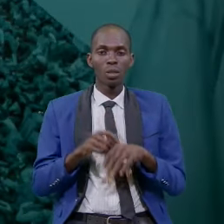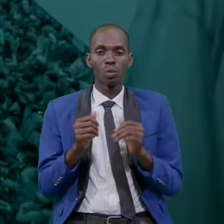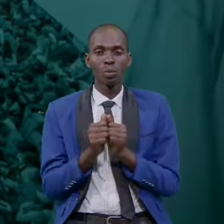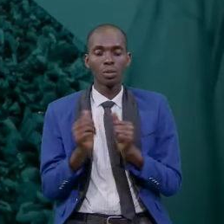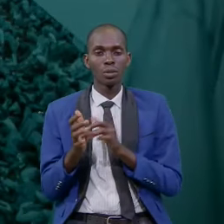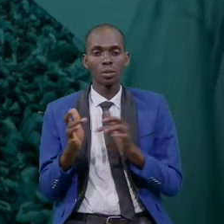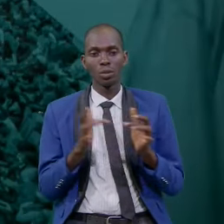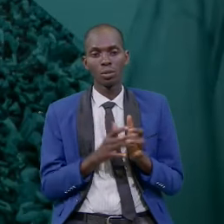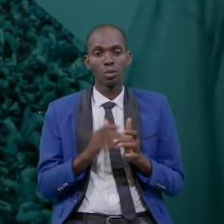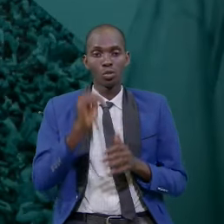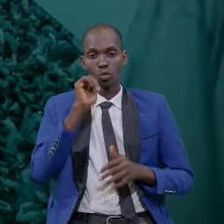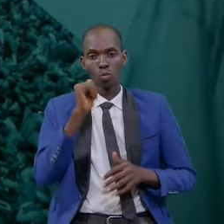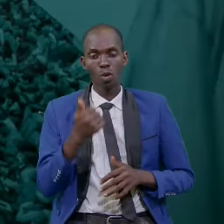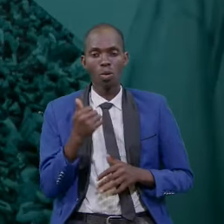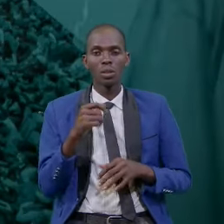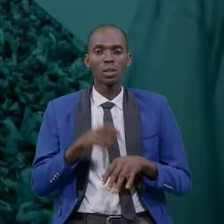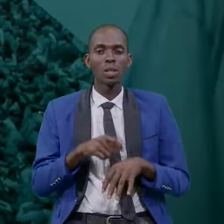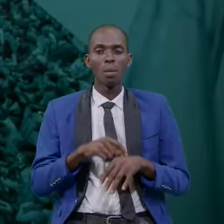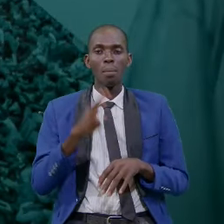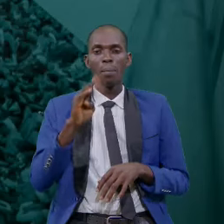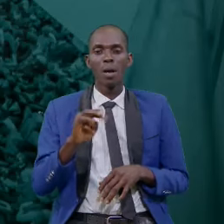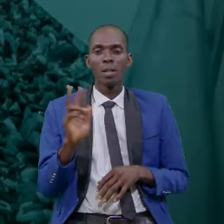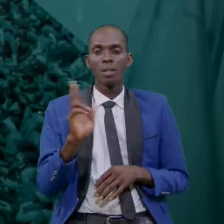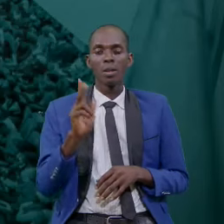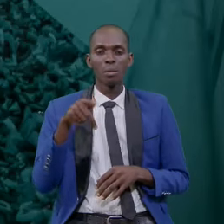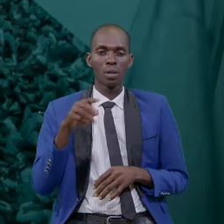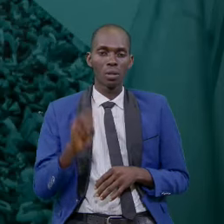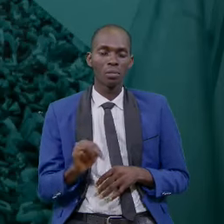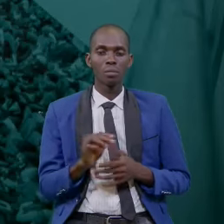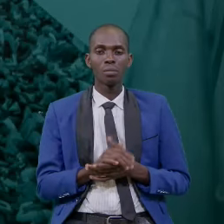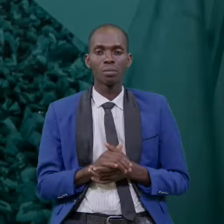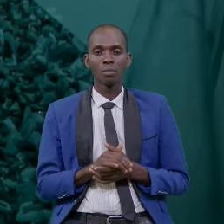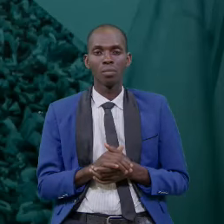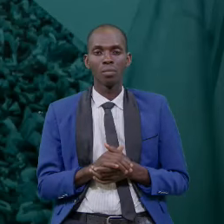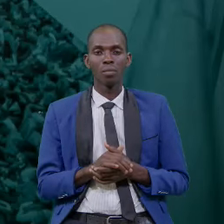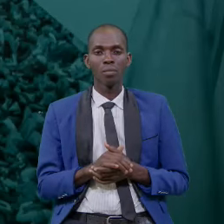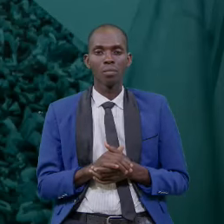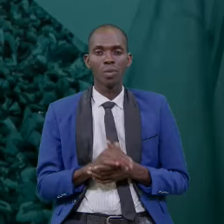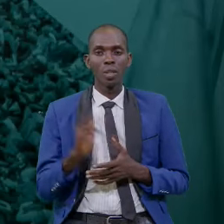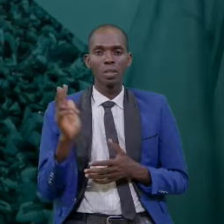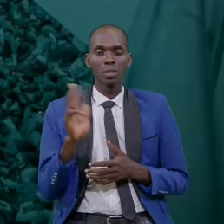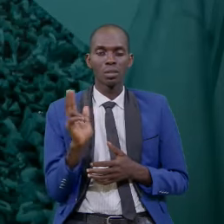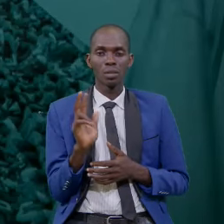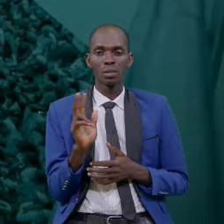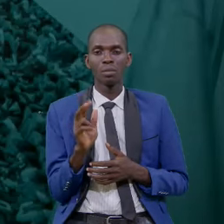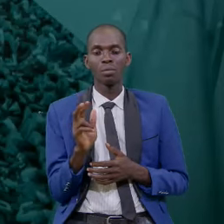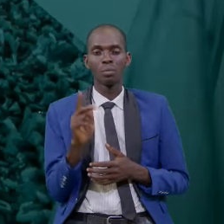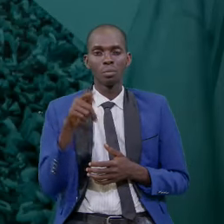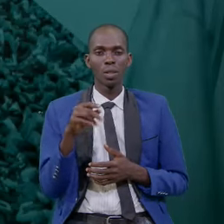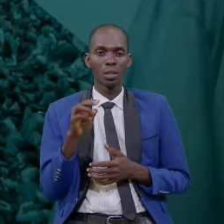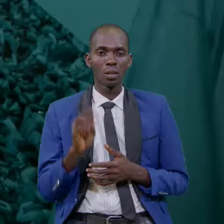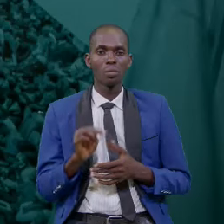tomorrow by 3 p.m. at the big tent behind this classroom block.